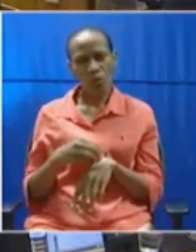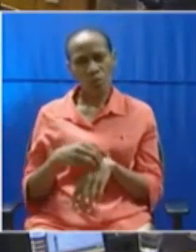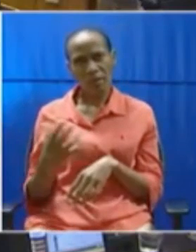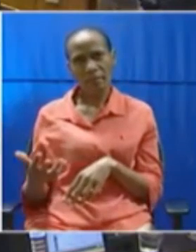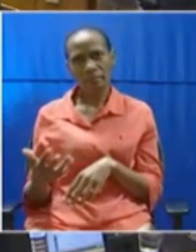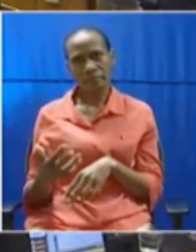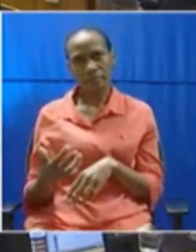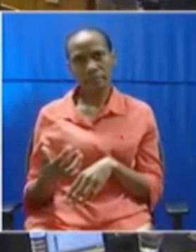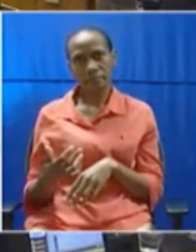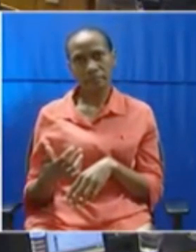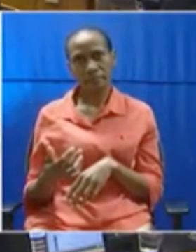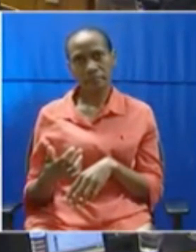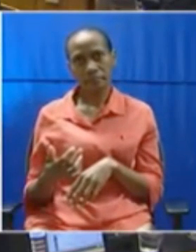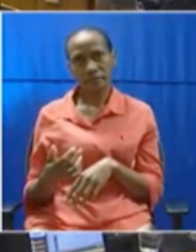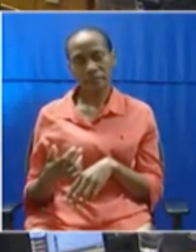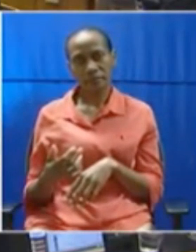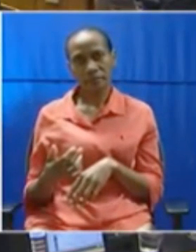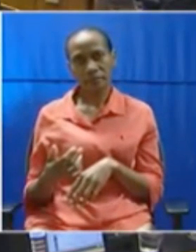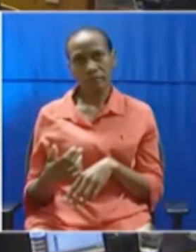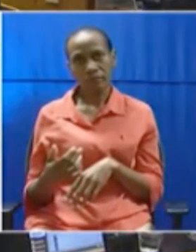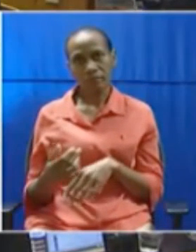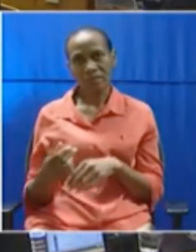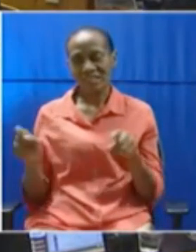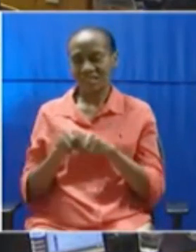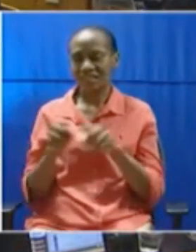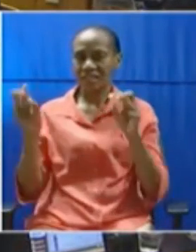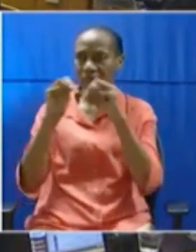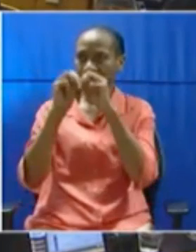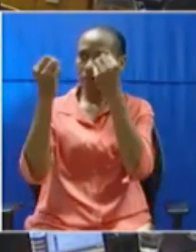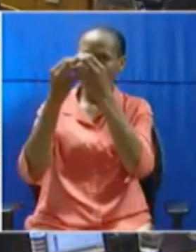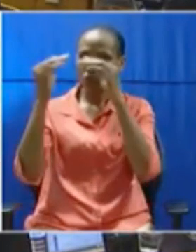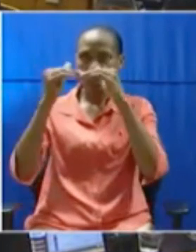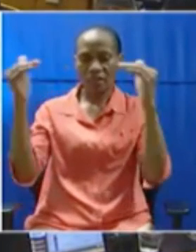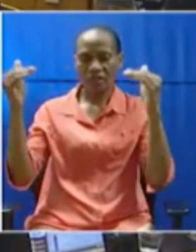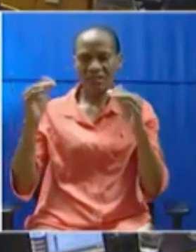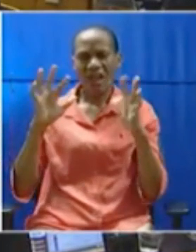Tshwane. It is controlled at a national level, and we need to change that.